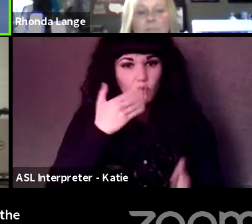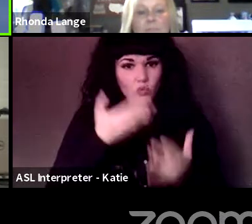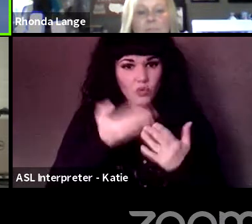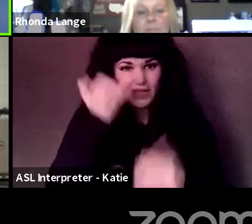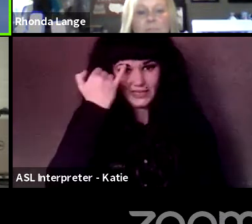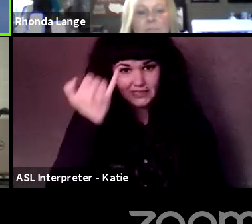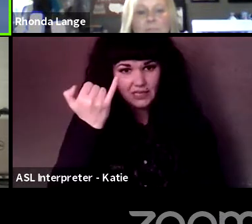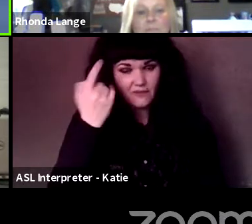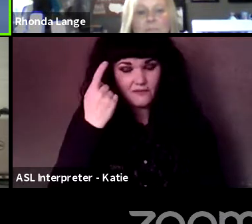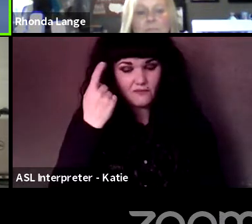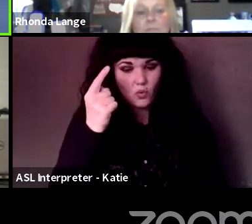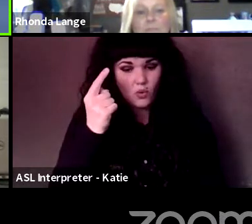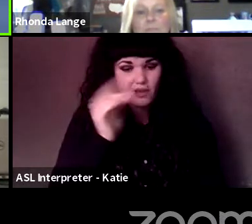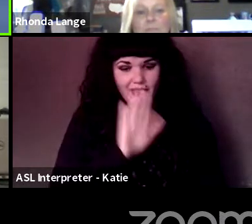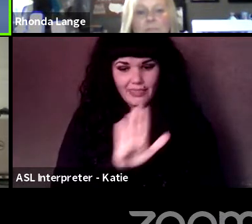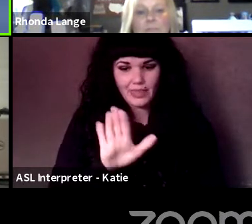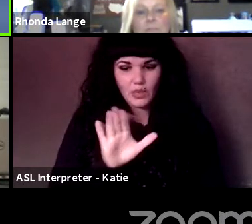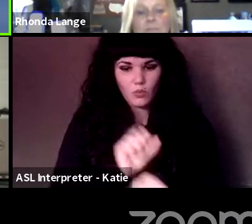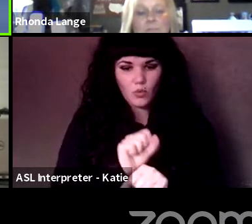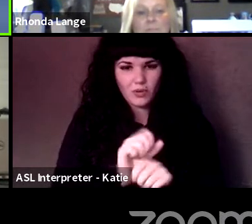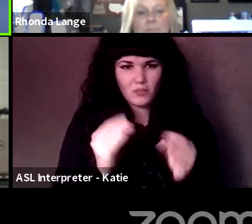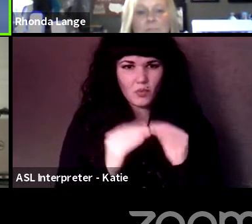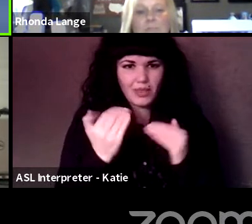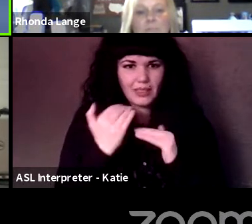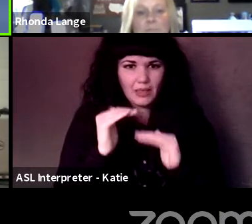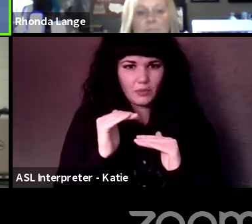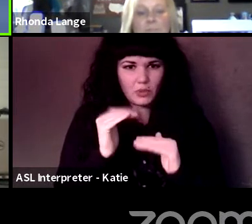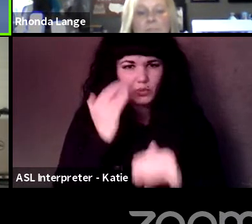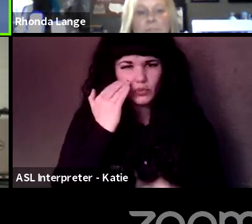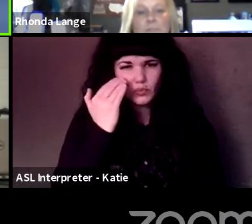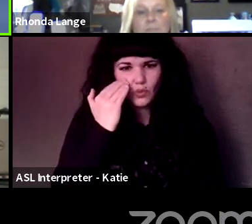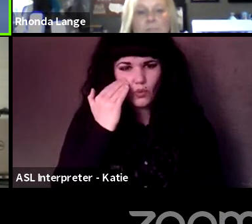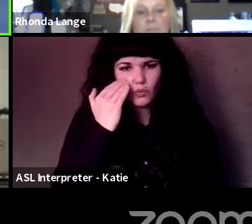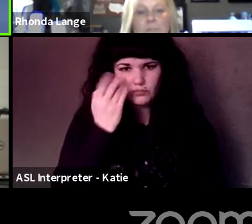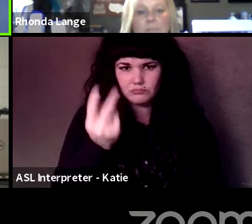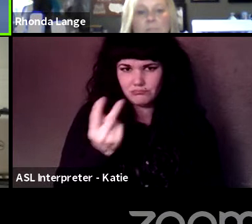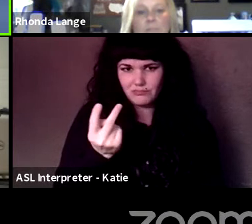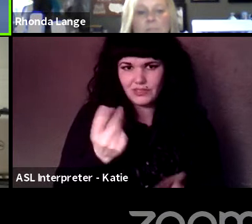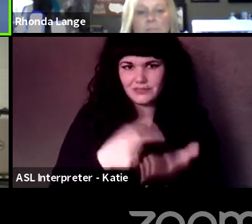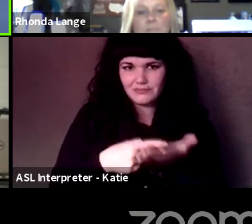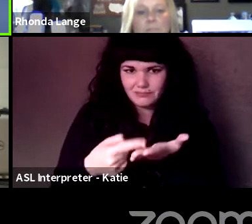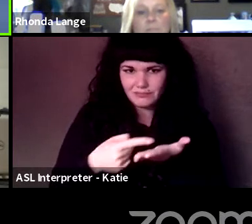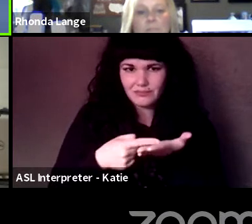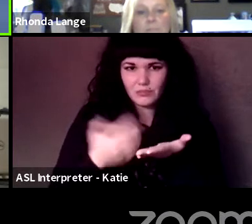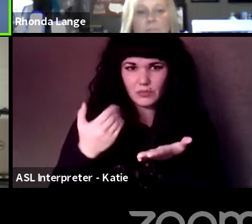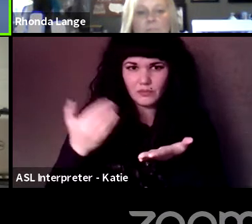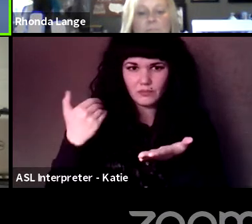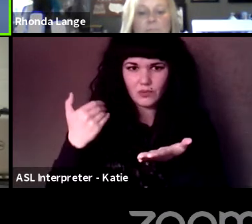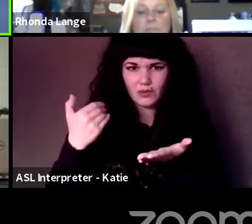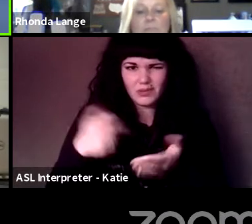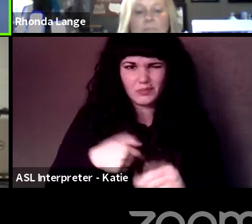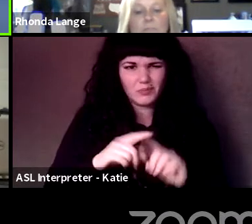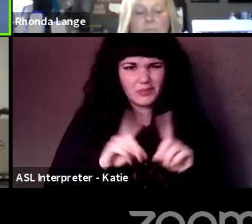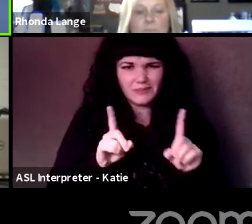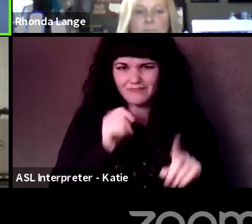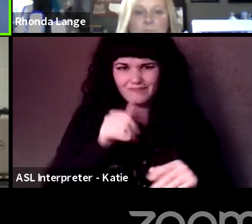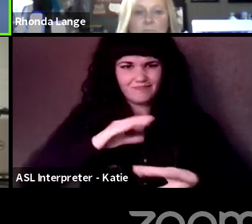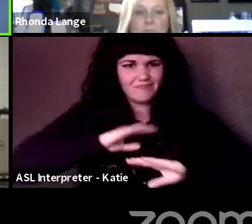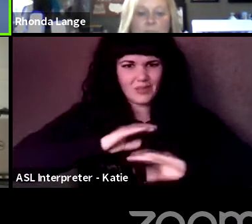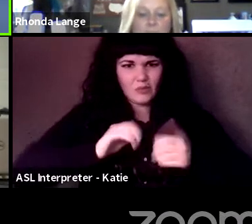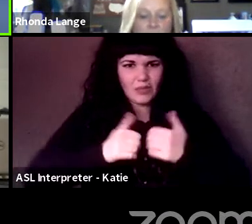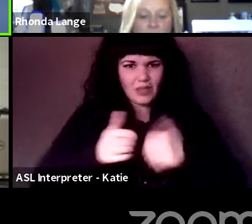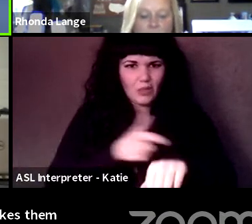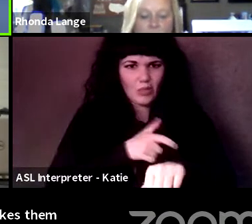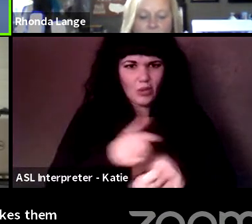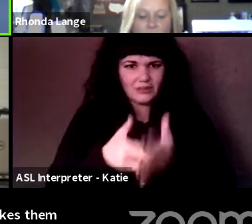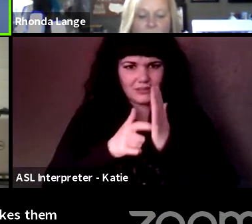As you know from our conversations, I've been unhappy with the time it takes them to produce a product and get the product out the